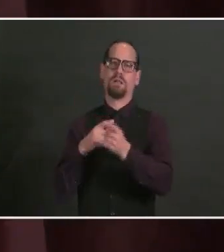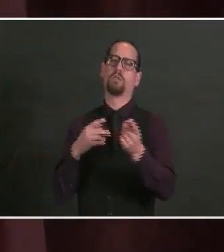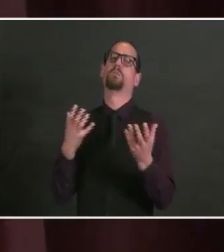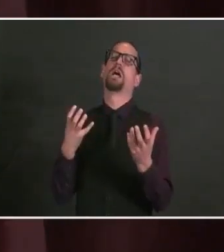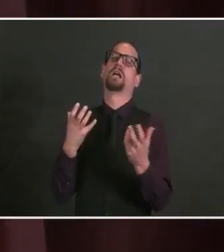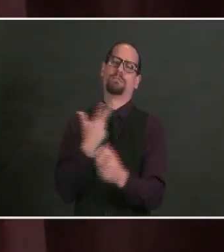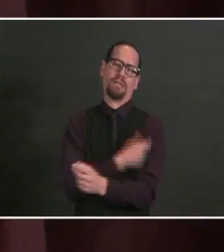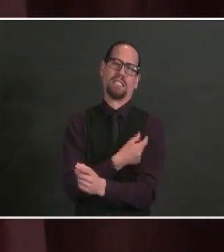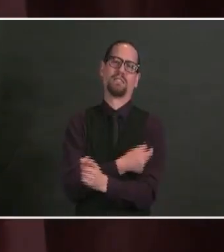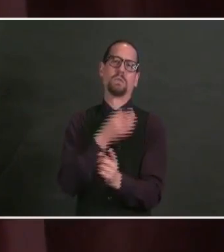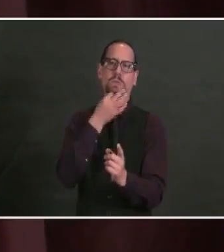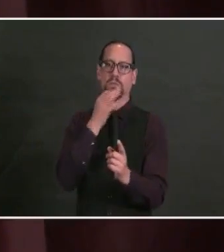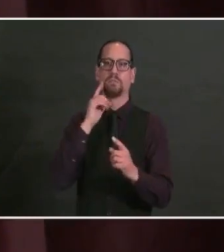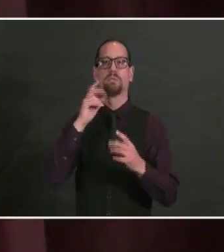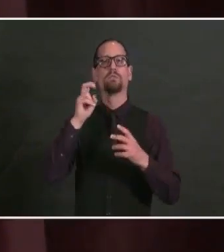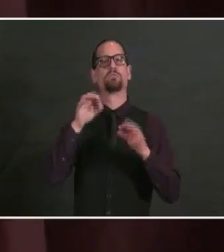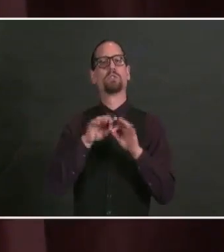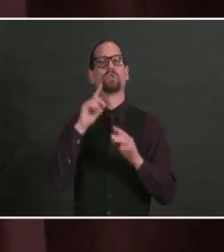not be quite as high.